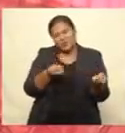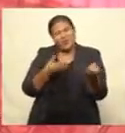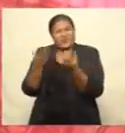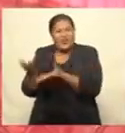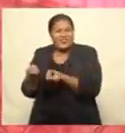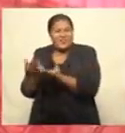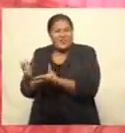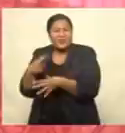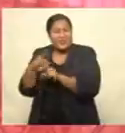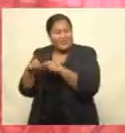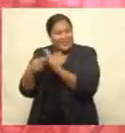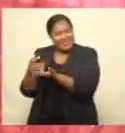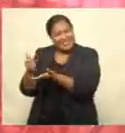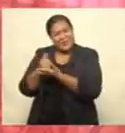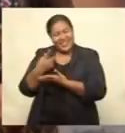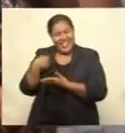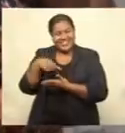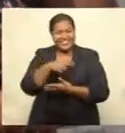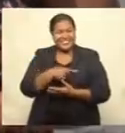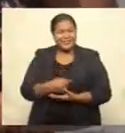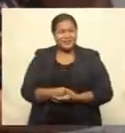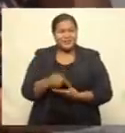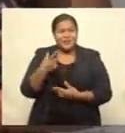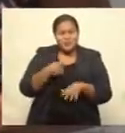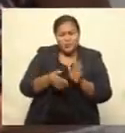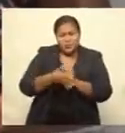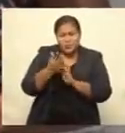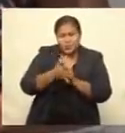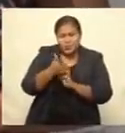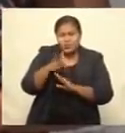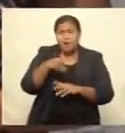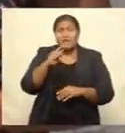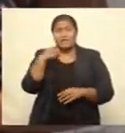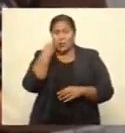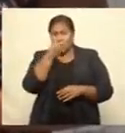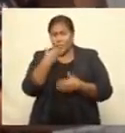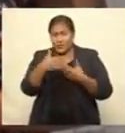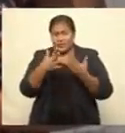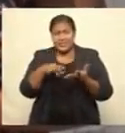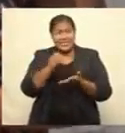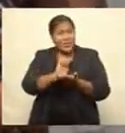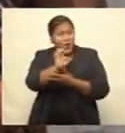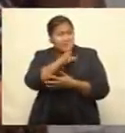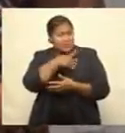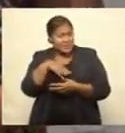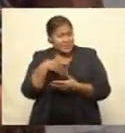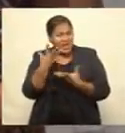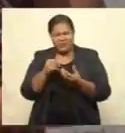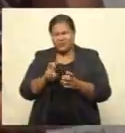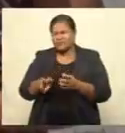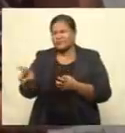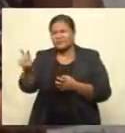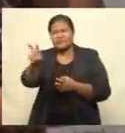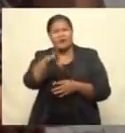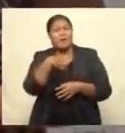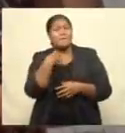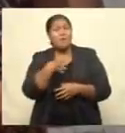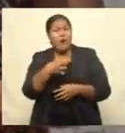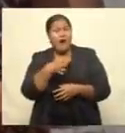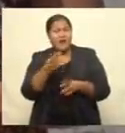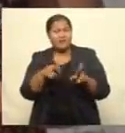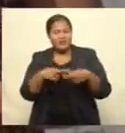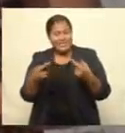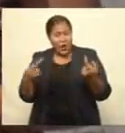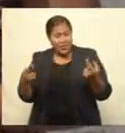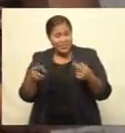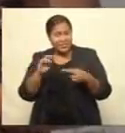contribute to the family here. Due to the high demand for food rations, the Economy Ministry had to mobilize more resources. As of